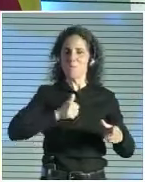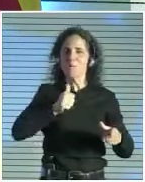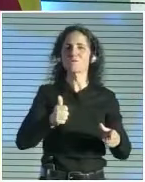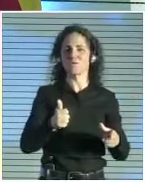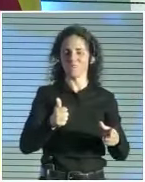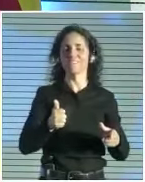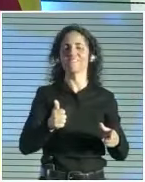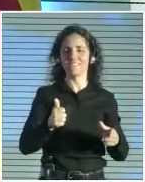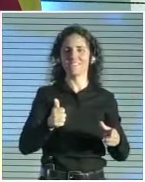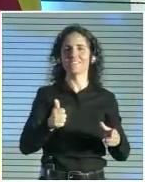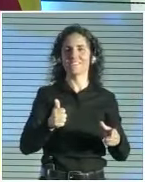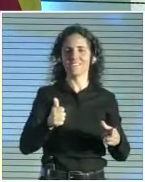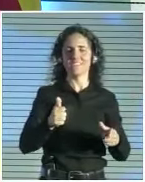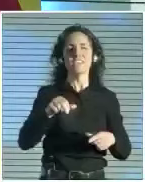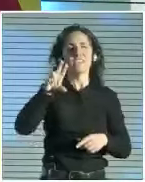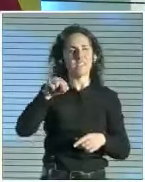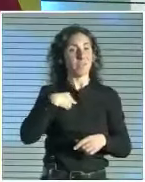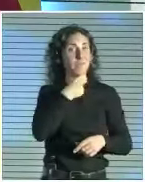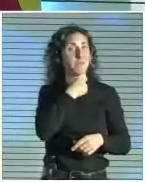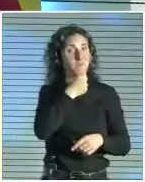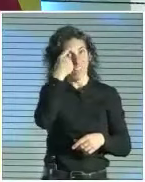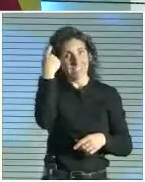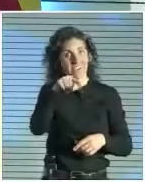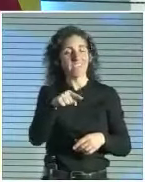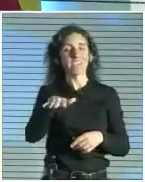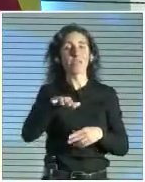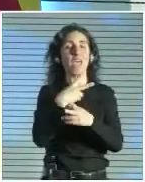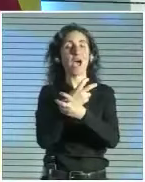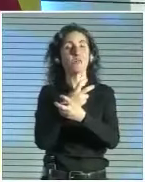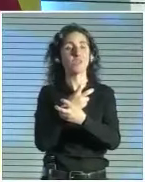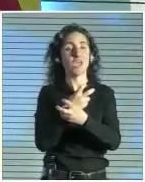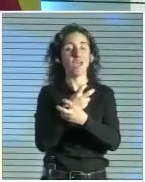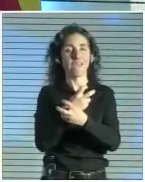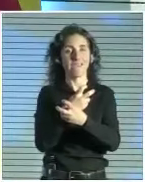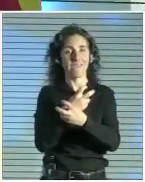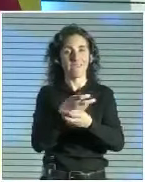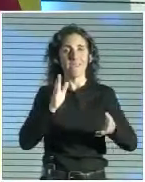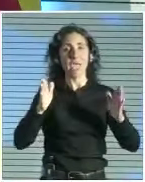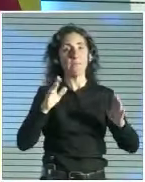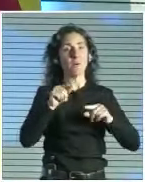of a sudden and there was a lot of demand during the summer as well, like